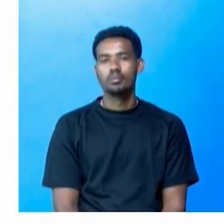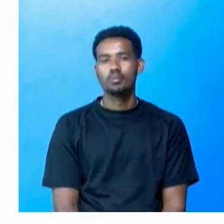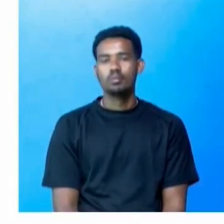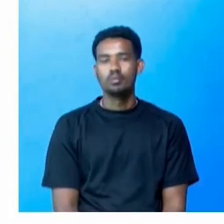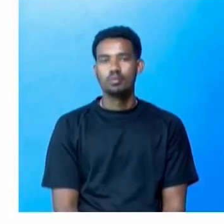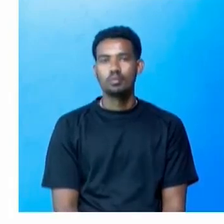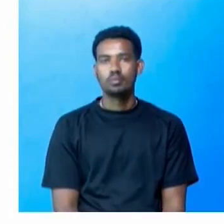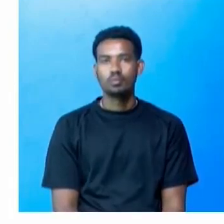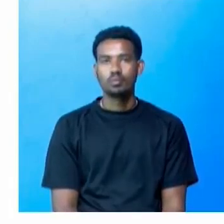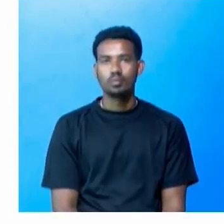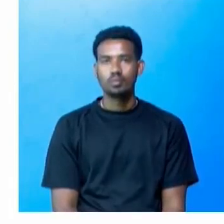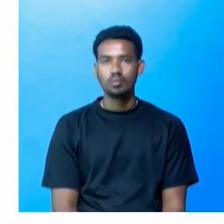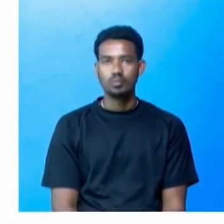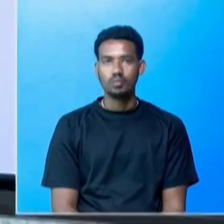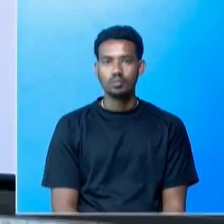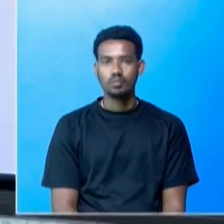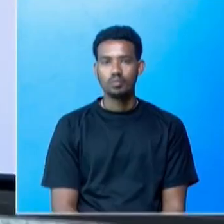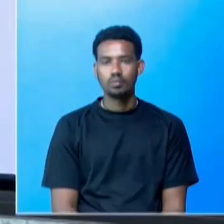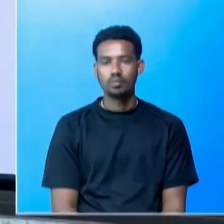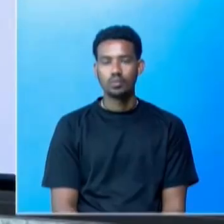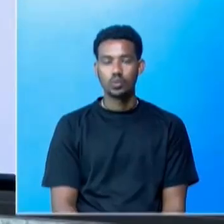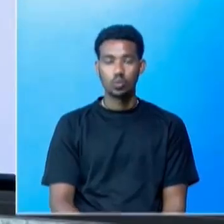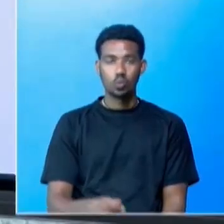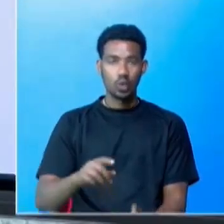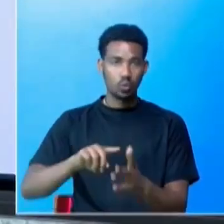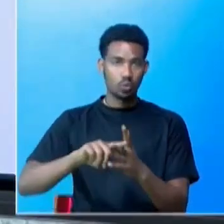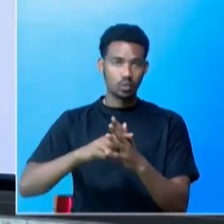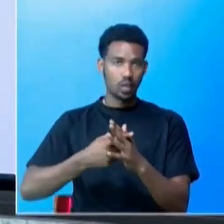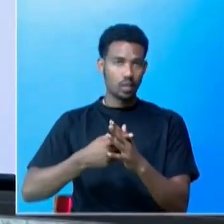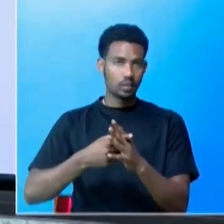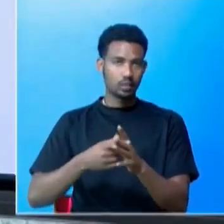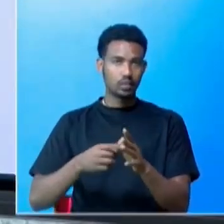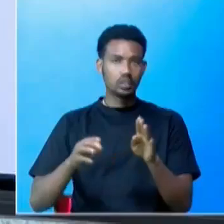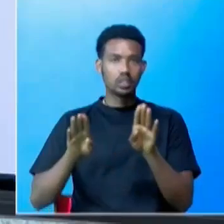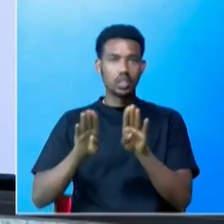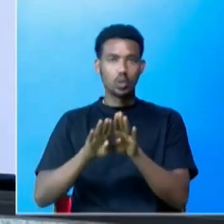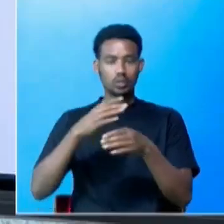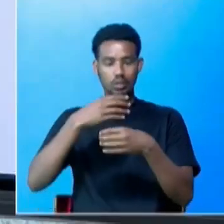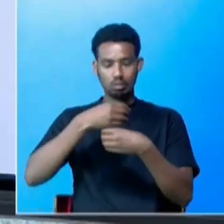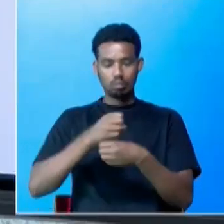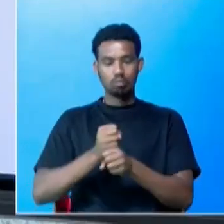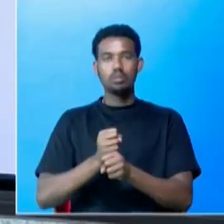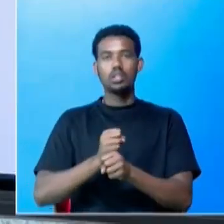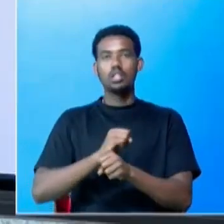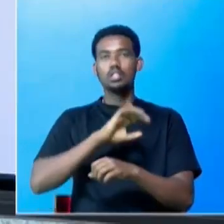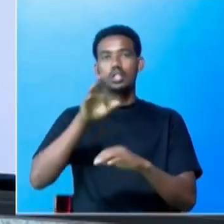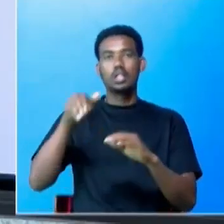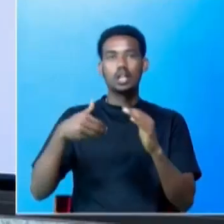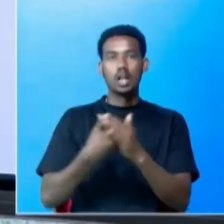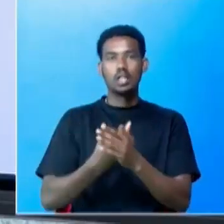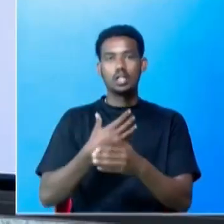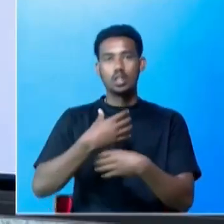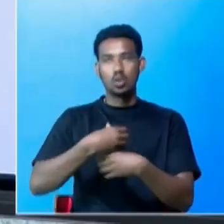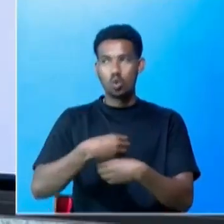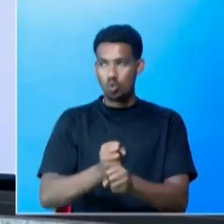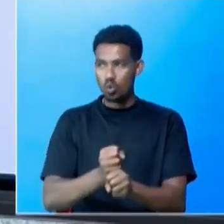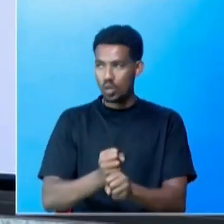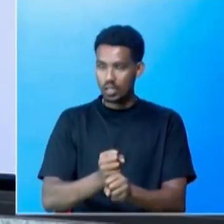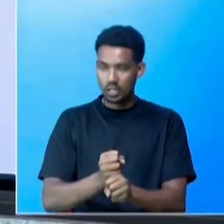So, when we come to closing, let us generalize and conclude